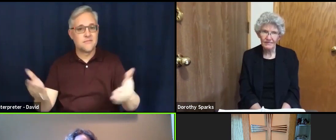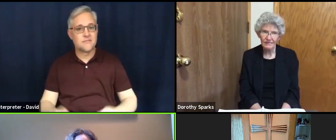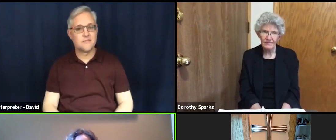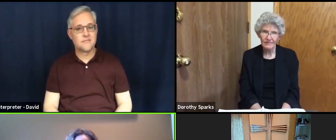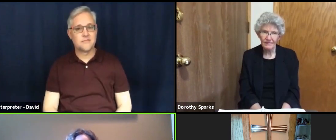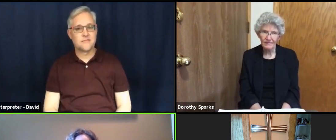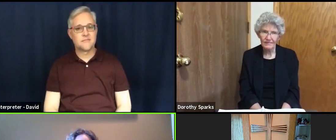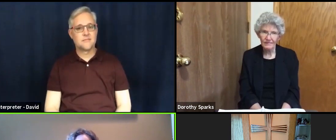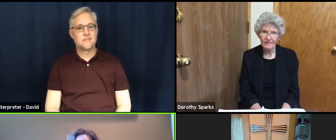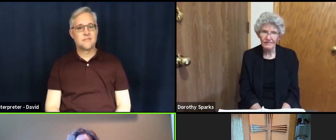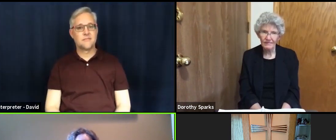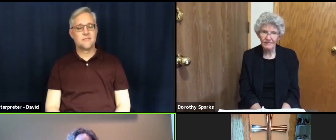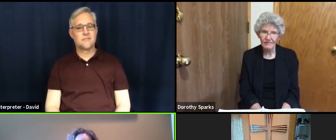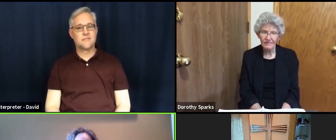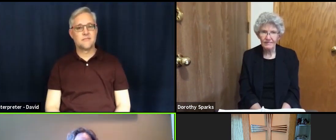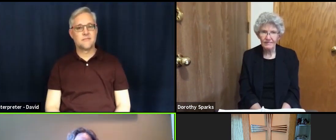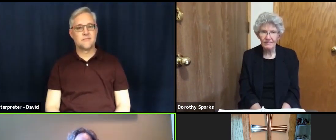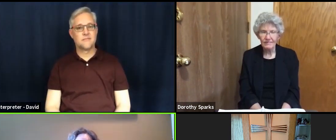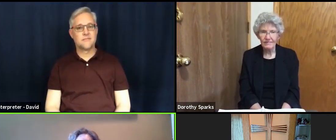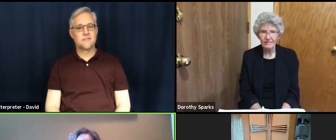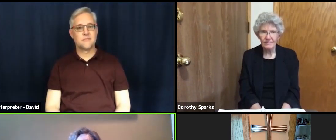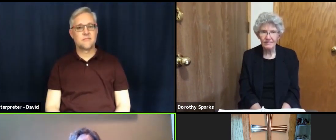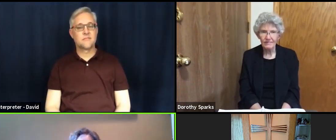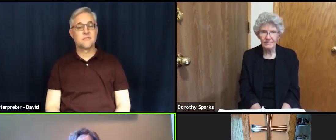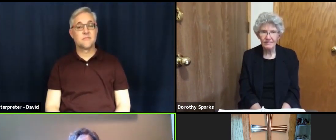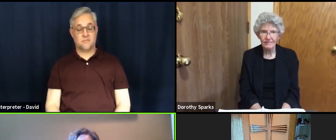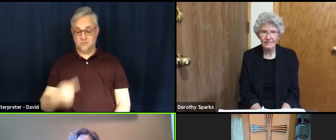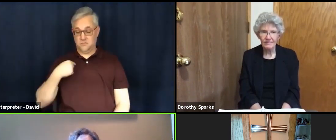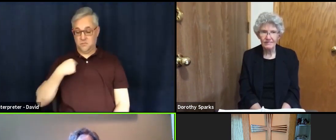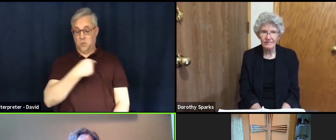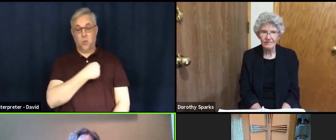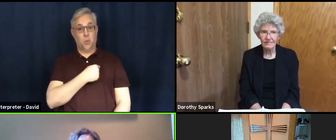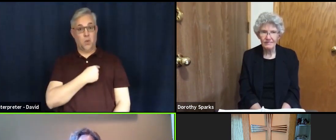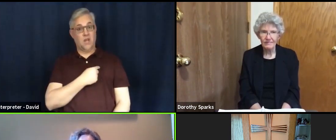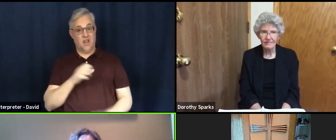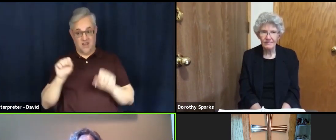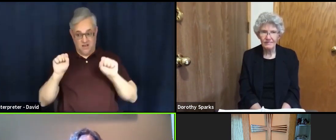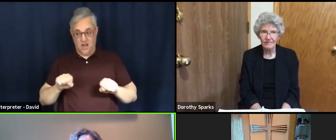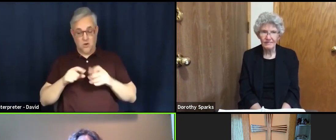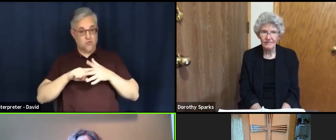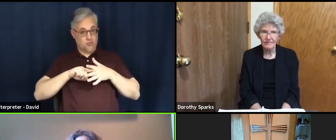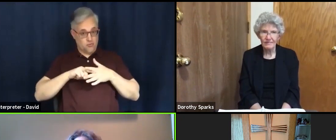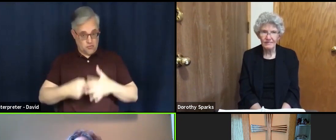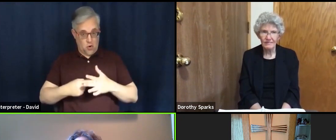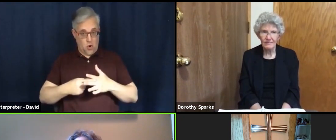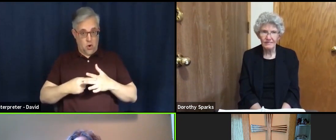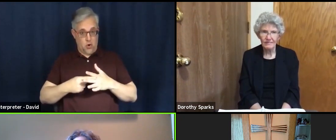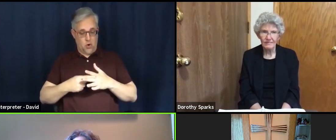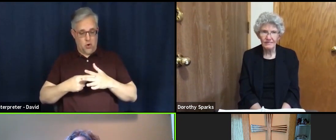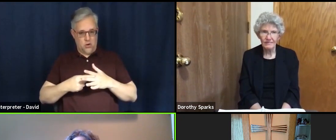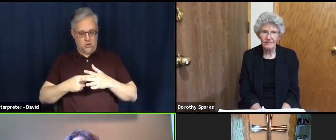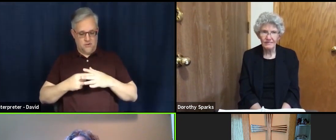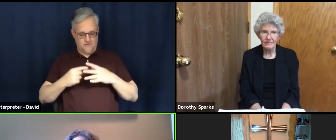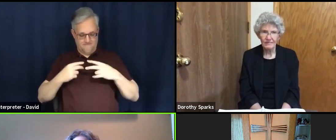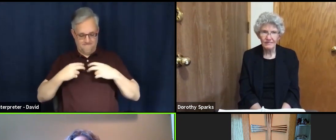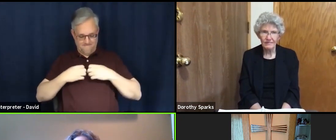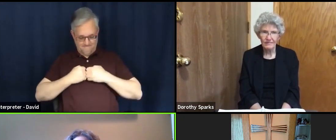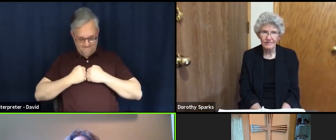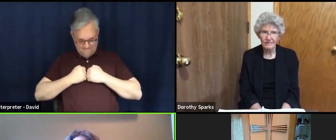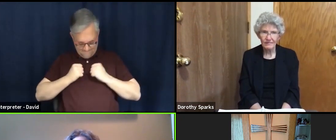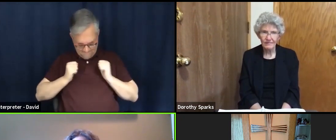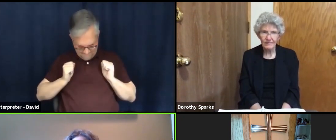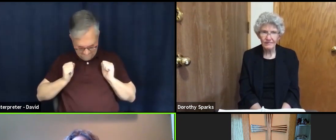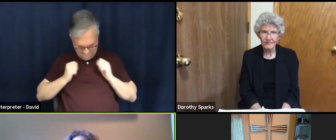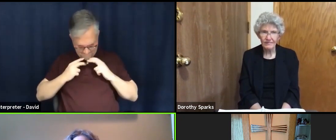We can start to look at ourselves and notice our feelings